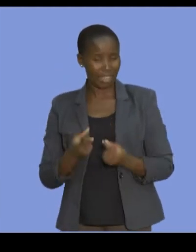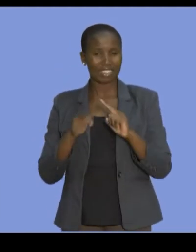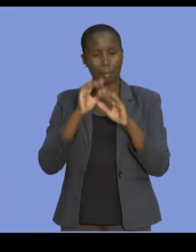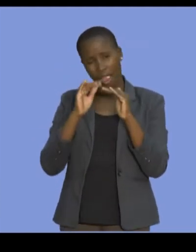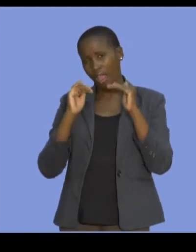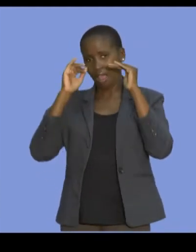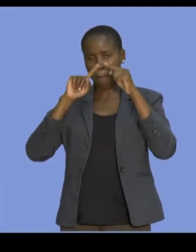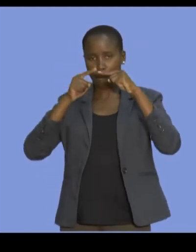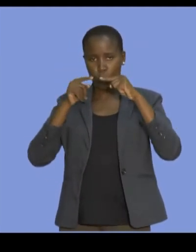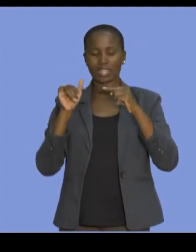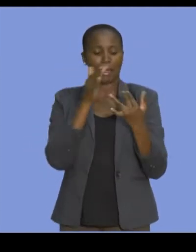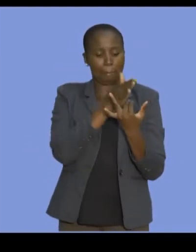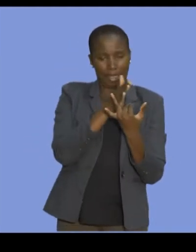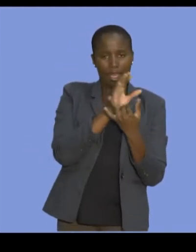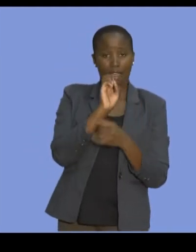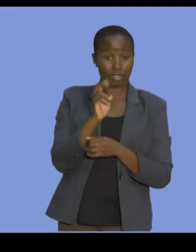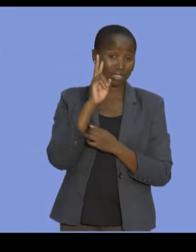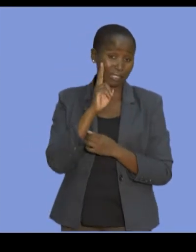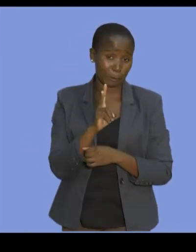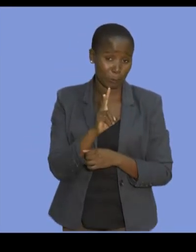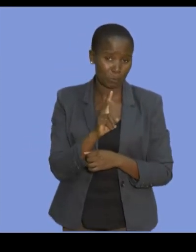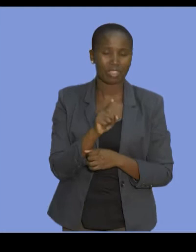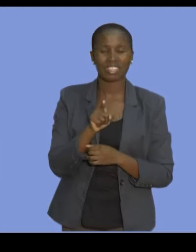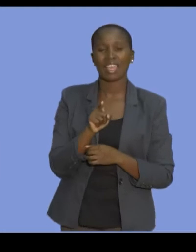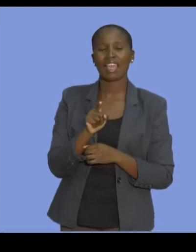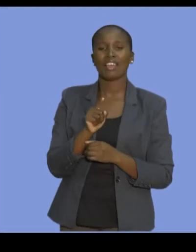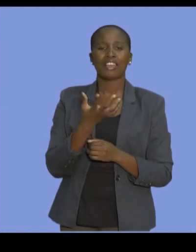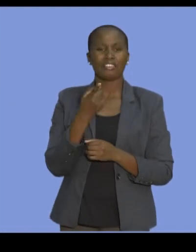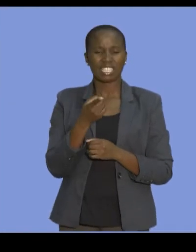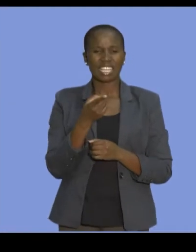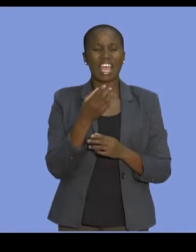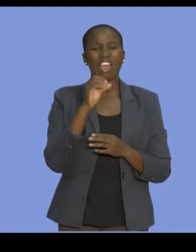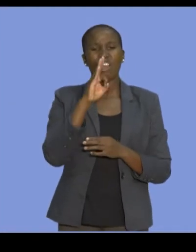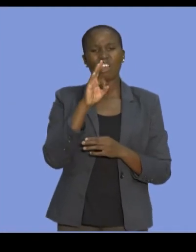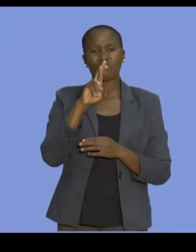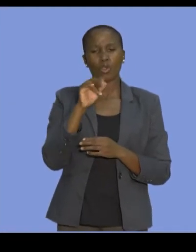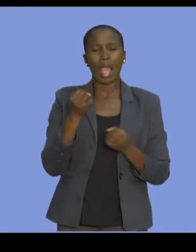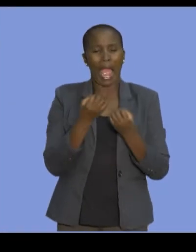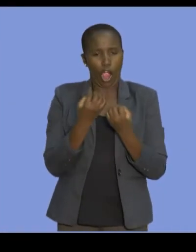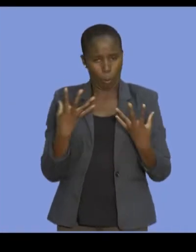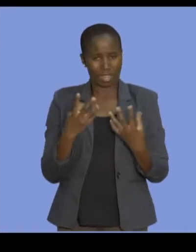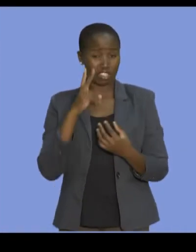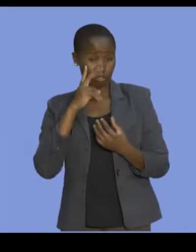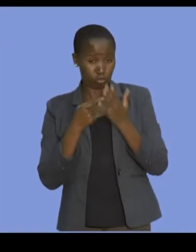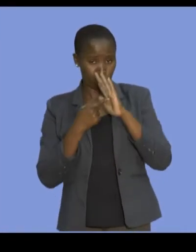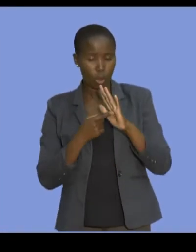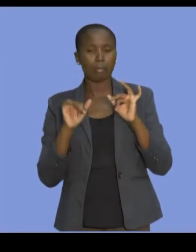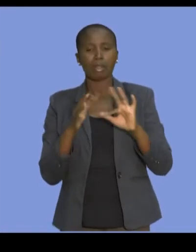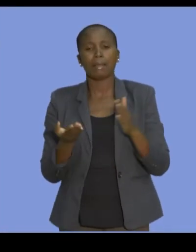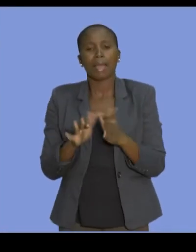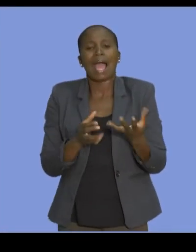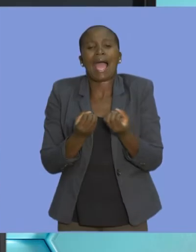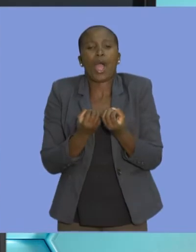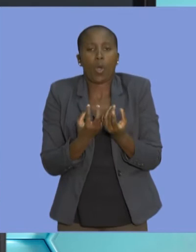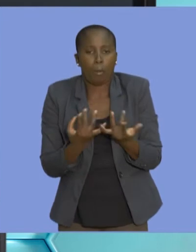midpoint. The frequency just tells us how many people died in each interval. And we can see the highest is 60 to